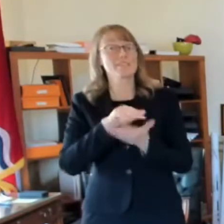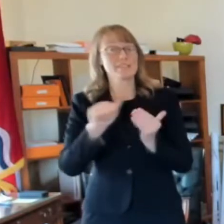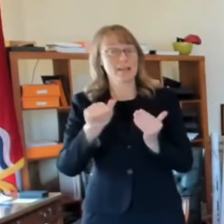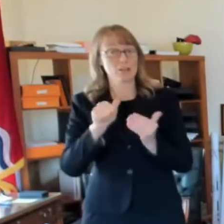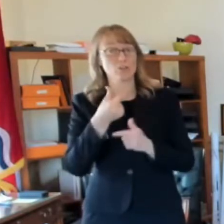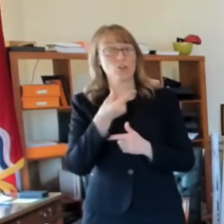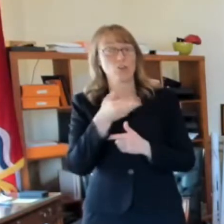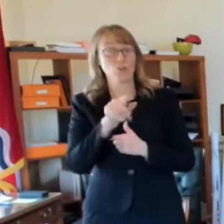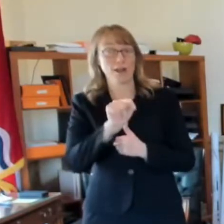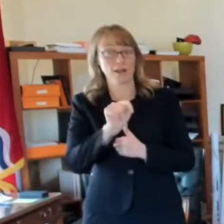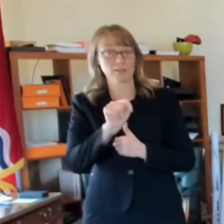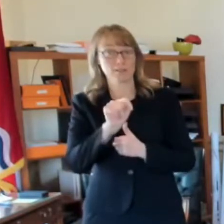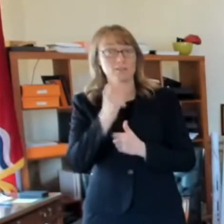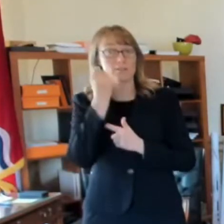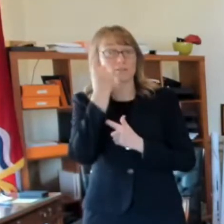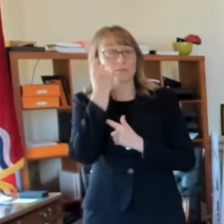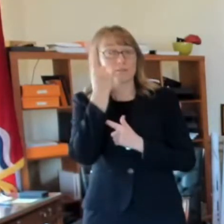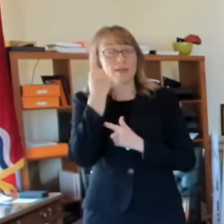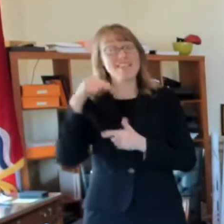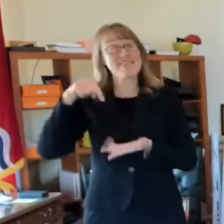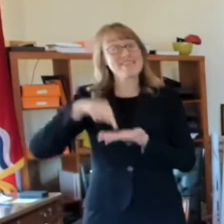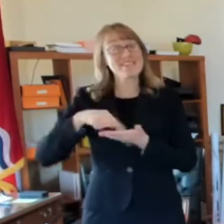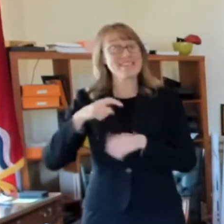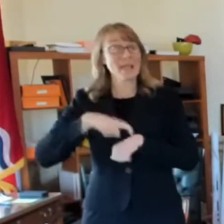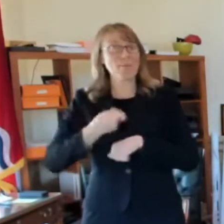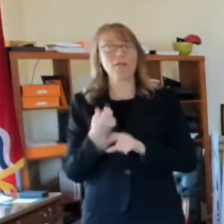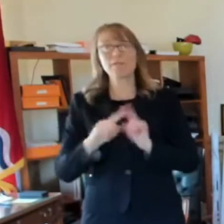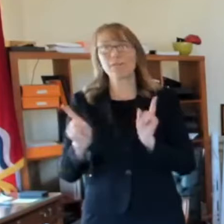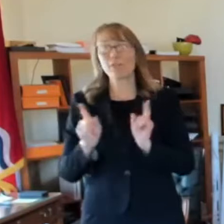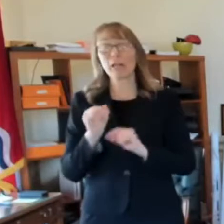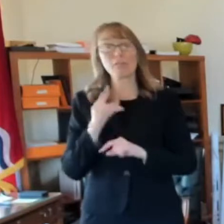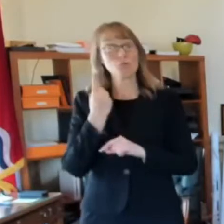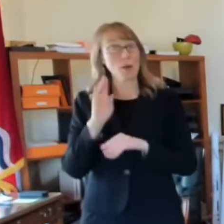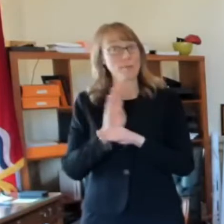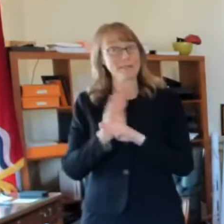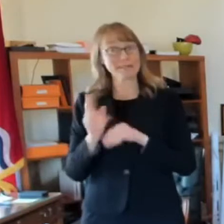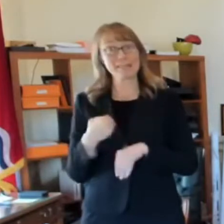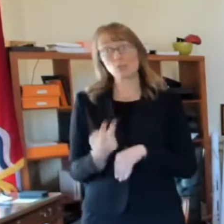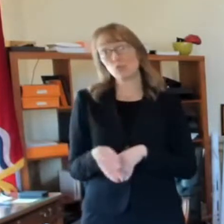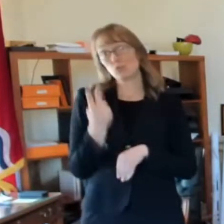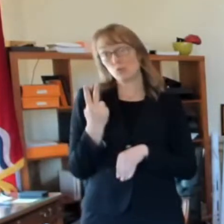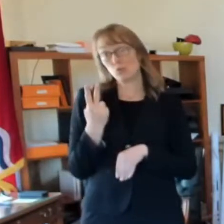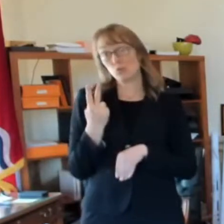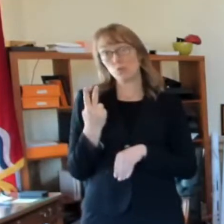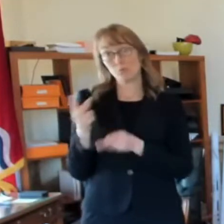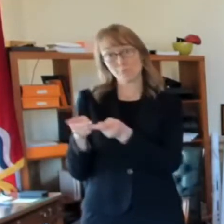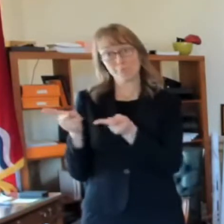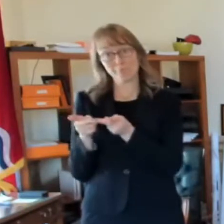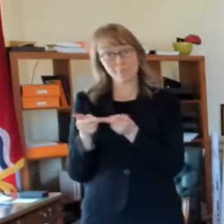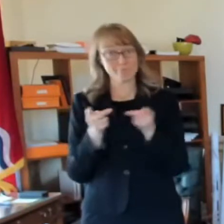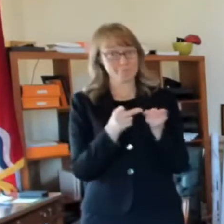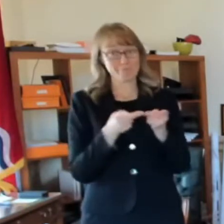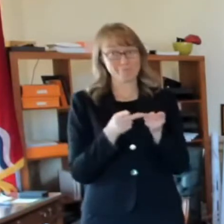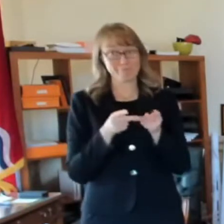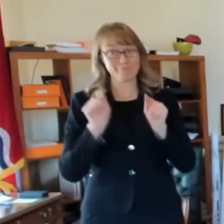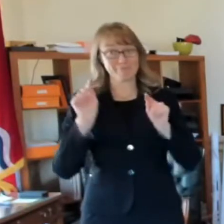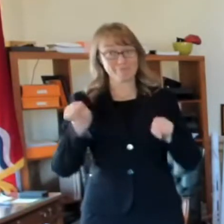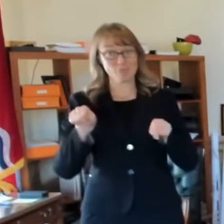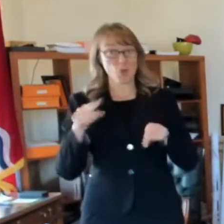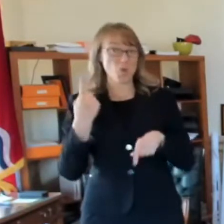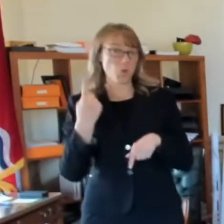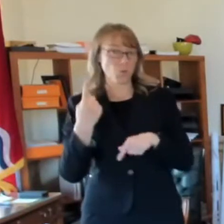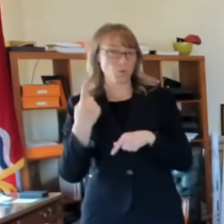locations, both in the city, so one south, one north, and you got one for the location